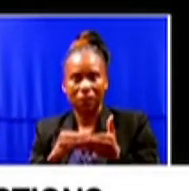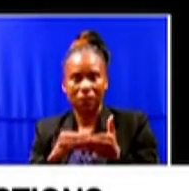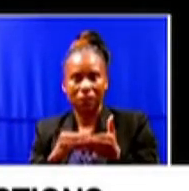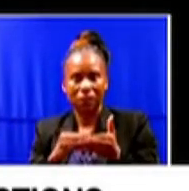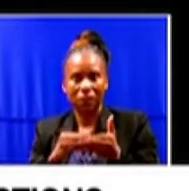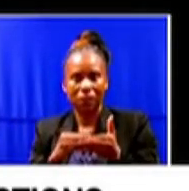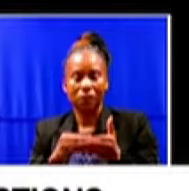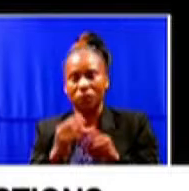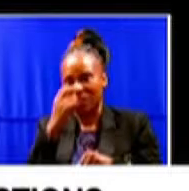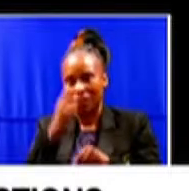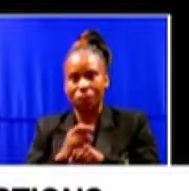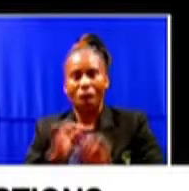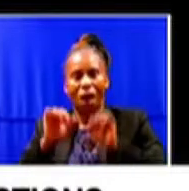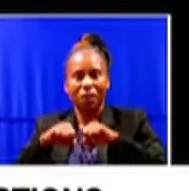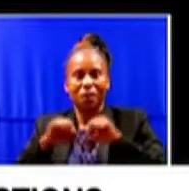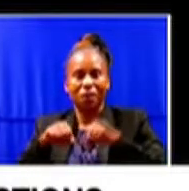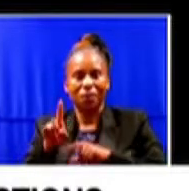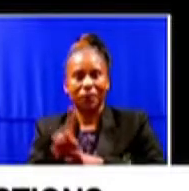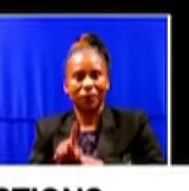the